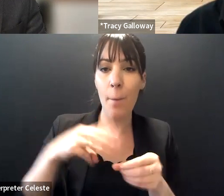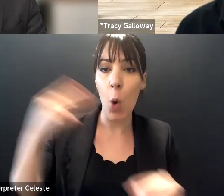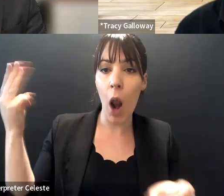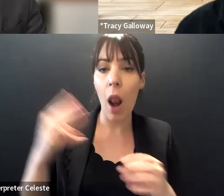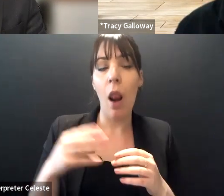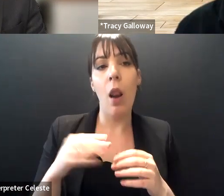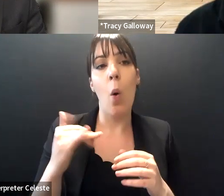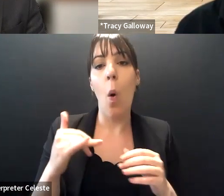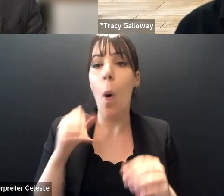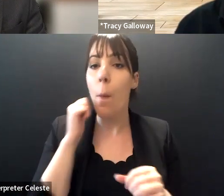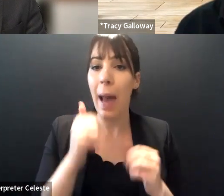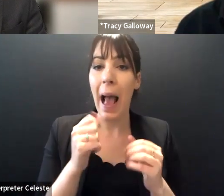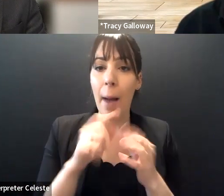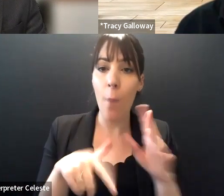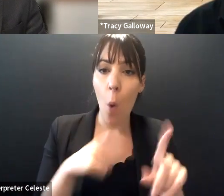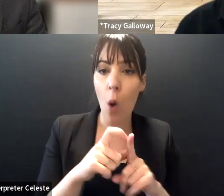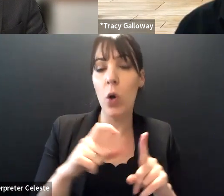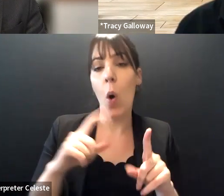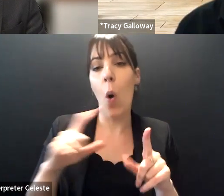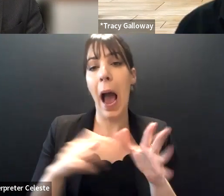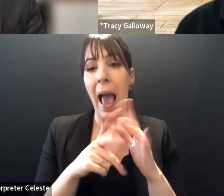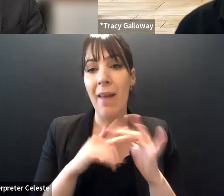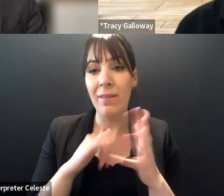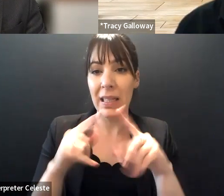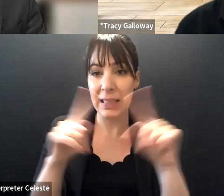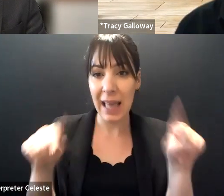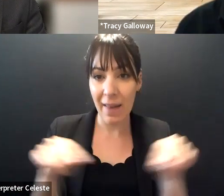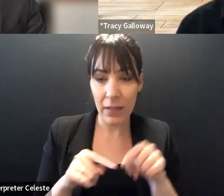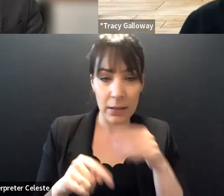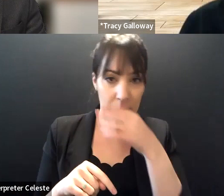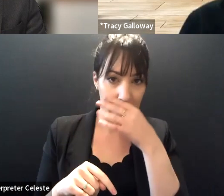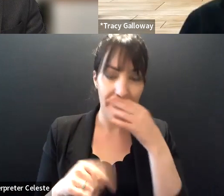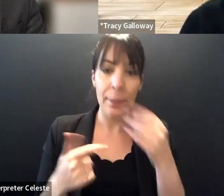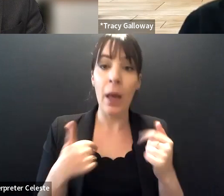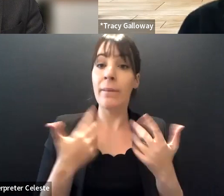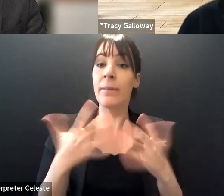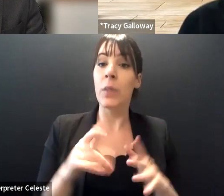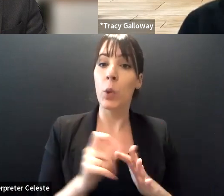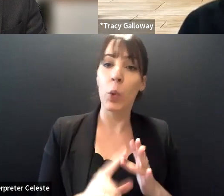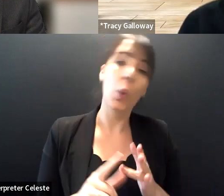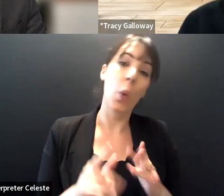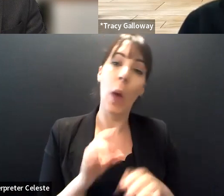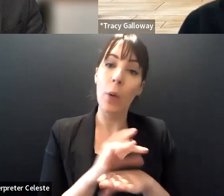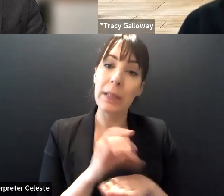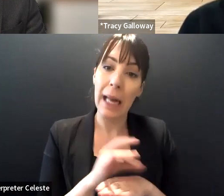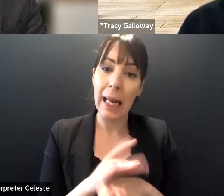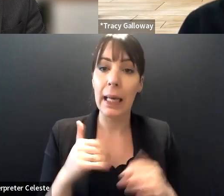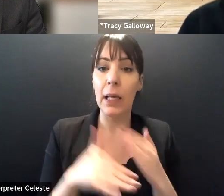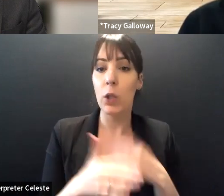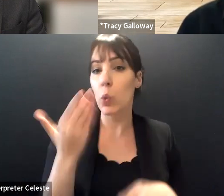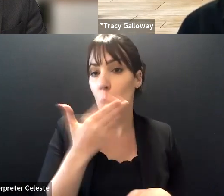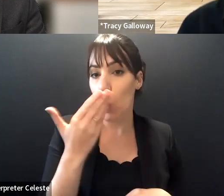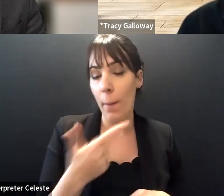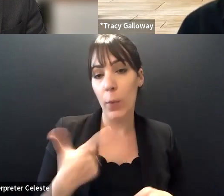and Canvas. I've also done some counselling in schools as well as a registered counsellor, and have built